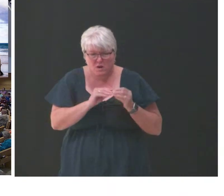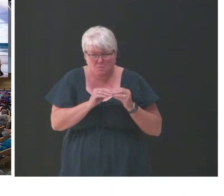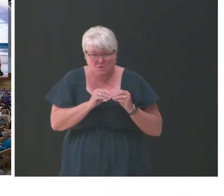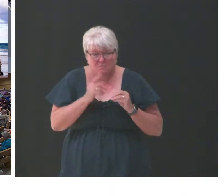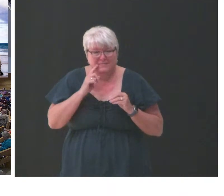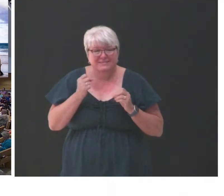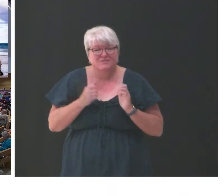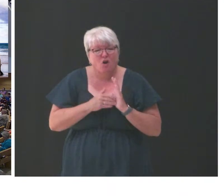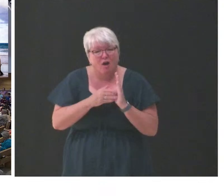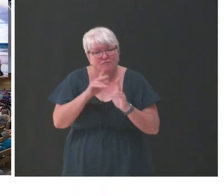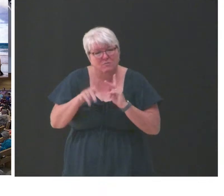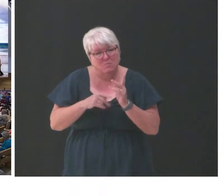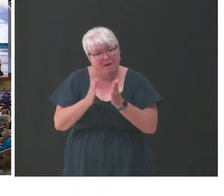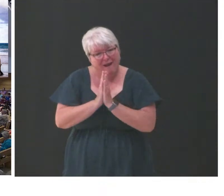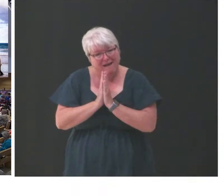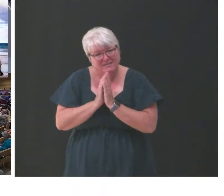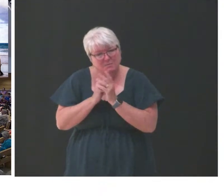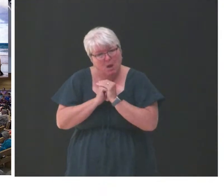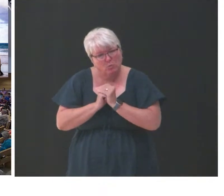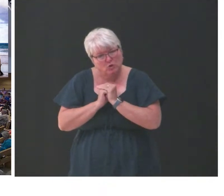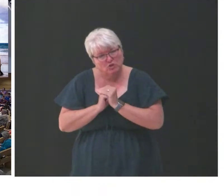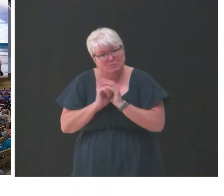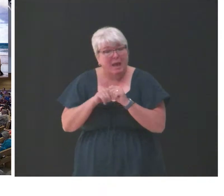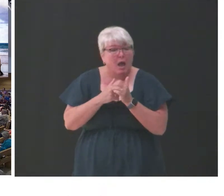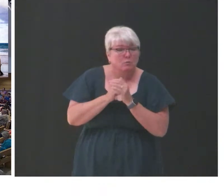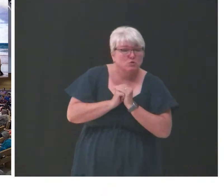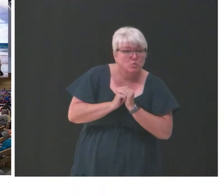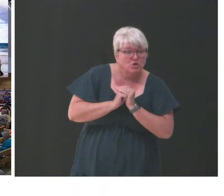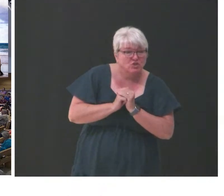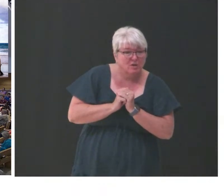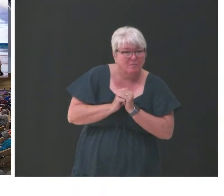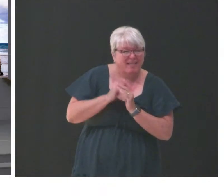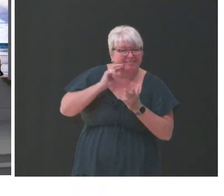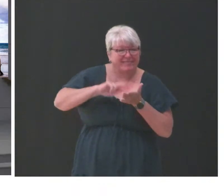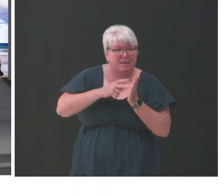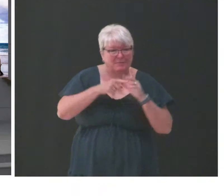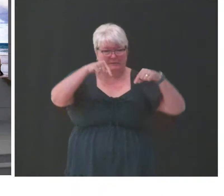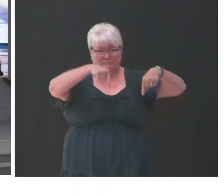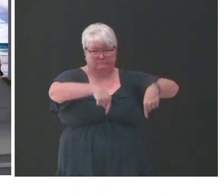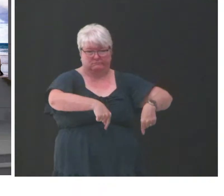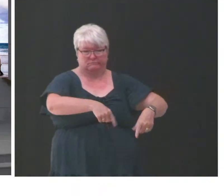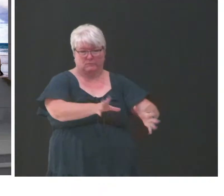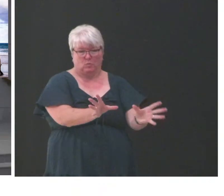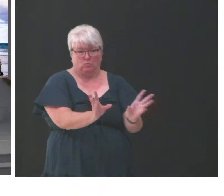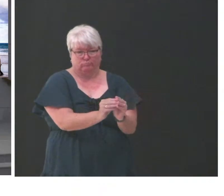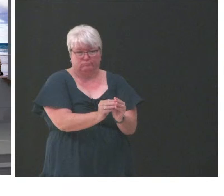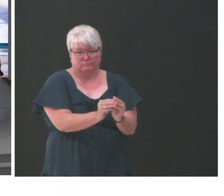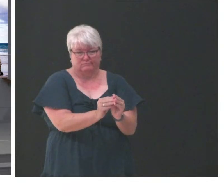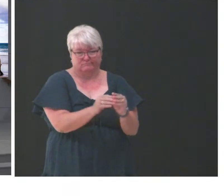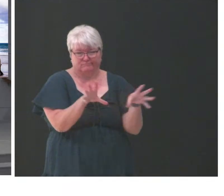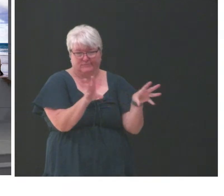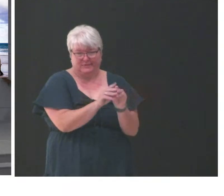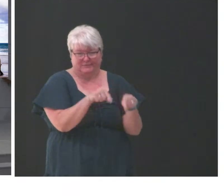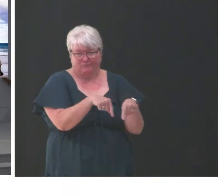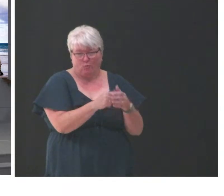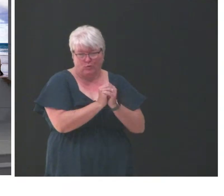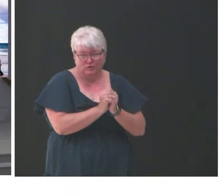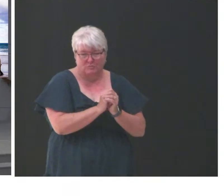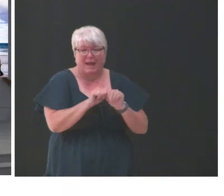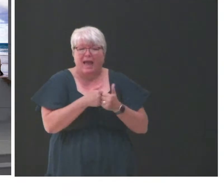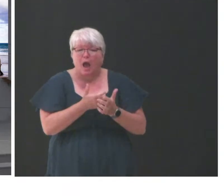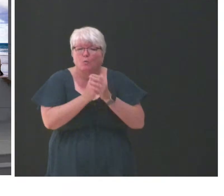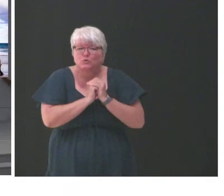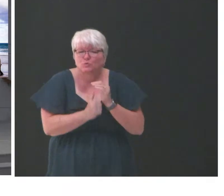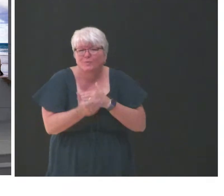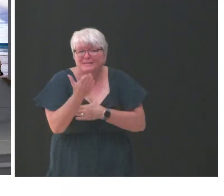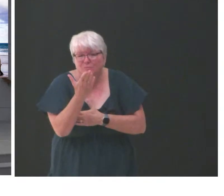Because a lot of times when people ask us about worship, hey, how was worship? They're referring to what happens in this room. And they're talking about, hey, how was worship